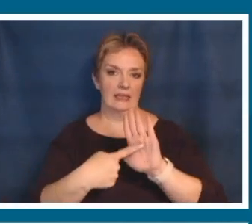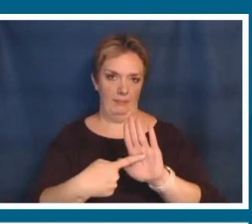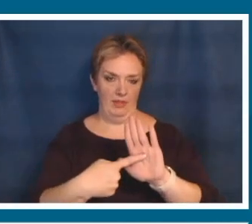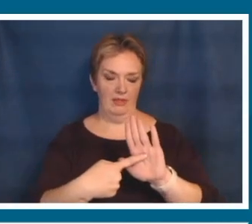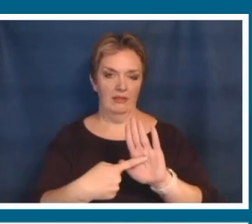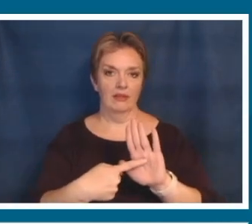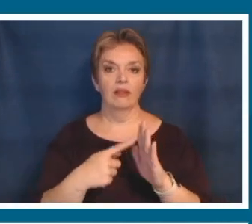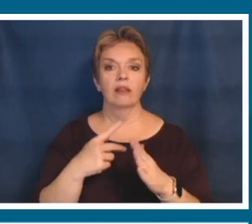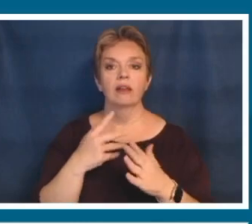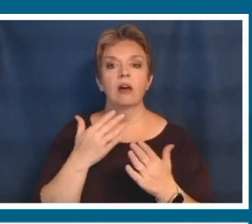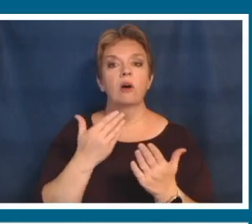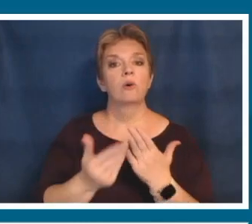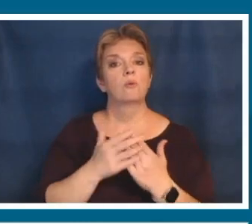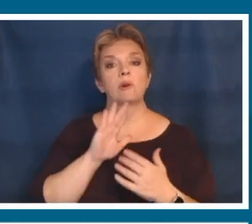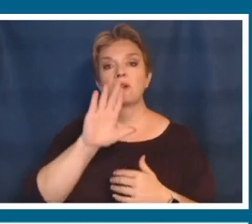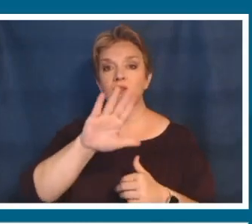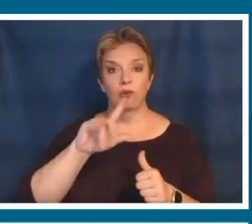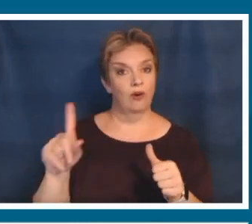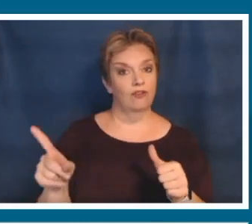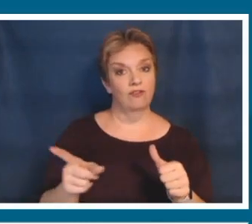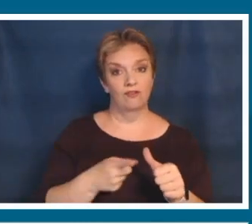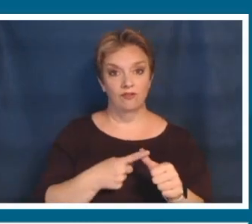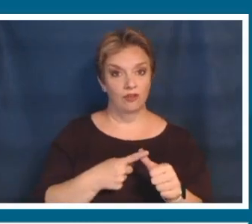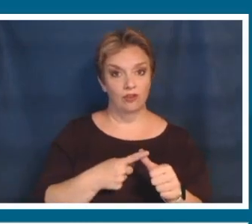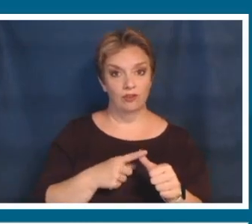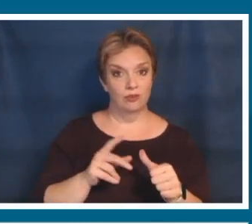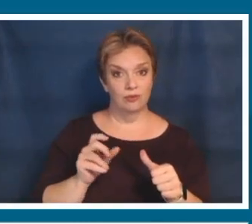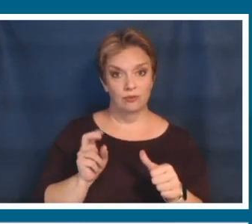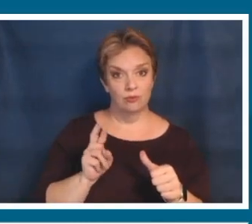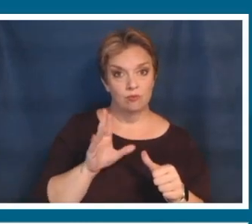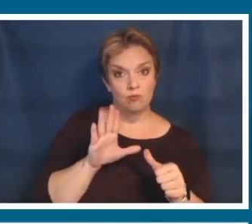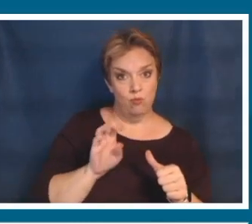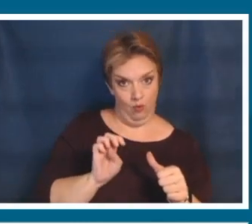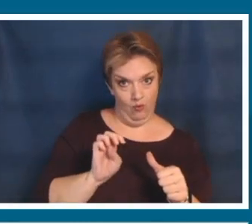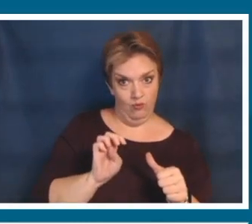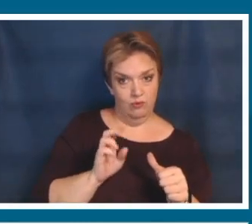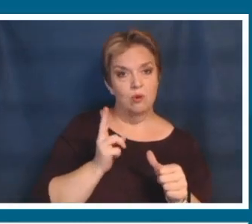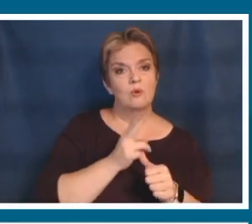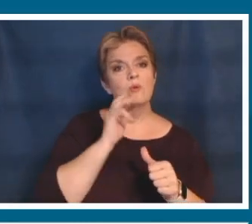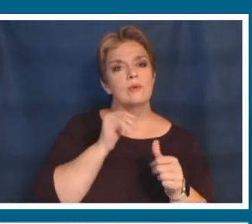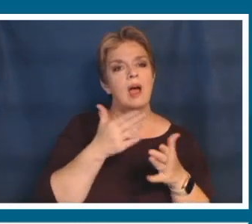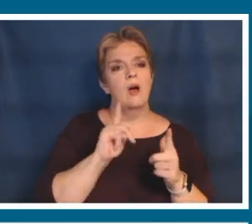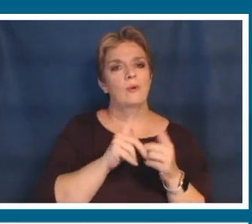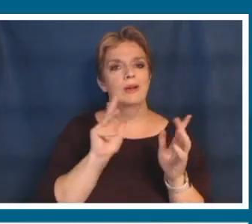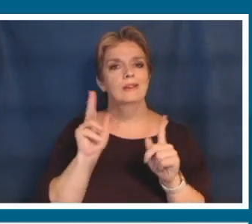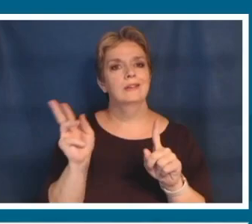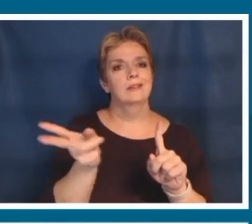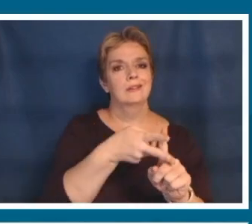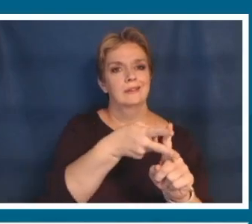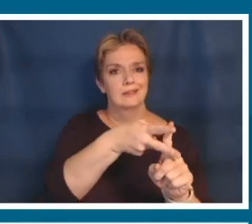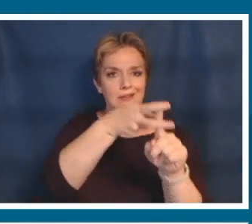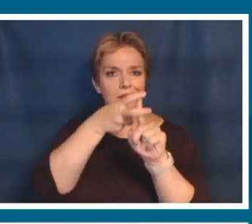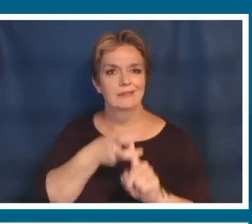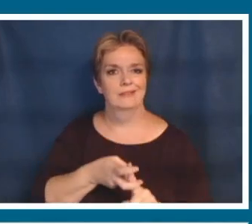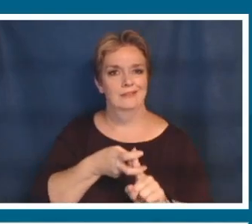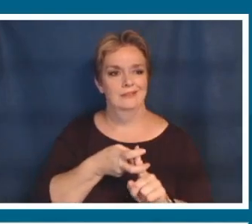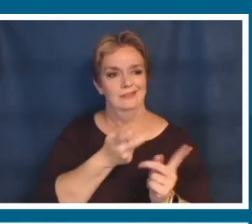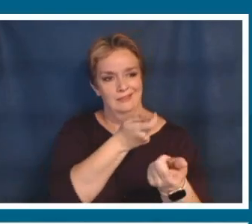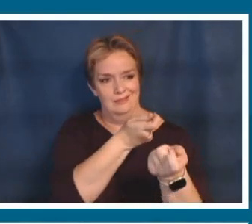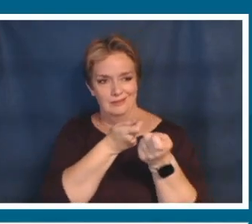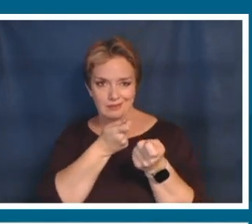your first source is as an entry point to intrigue students to have